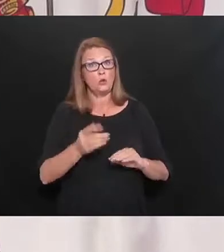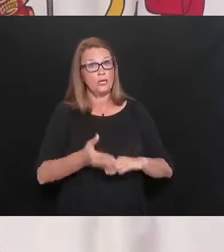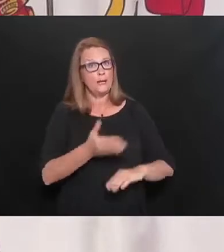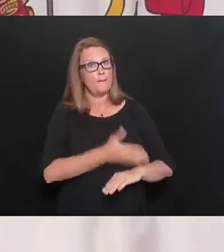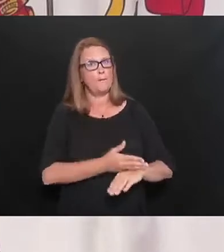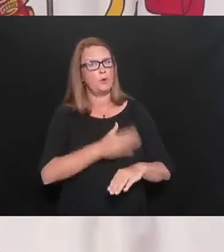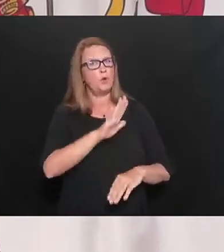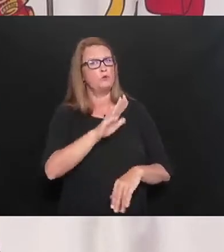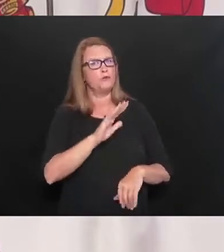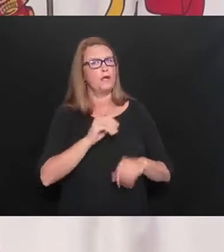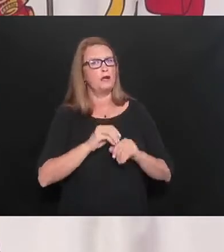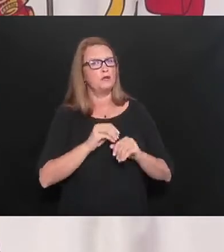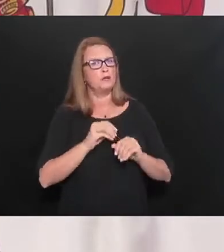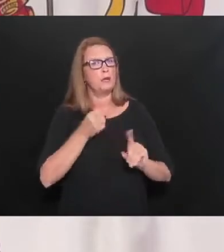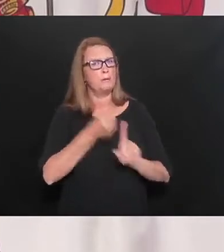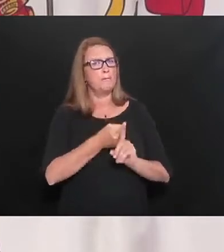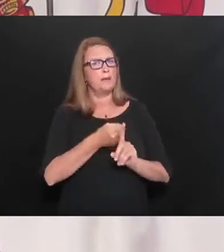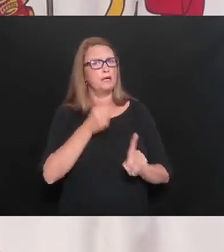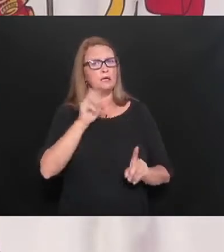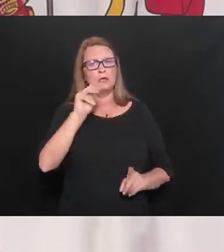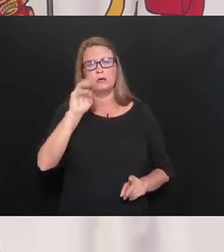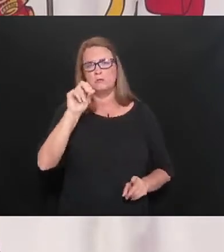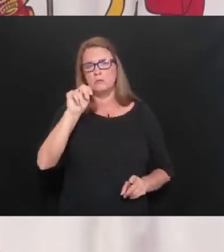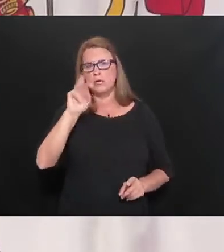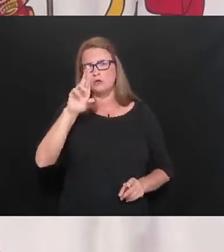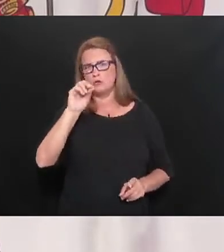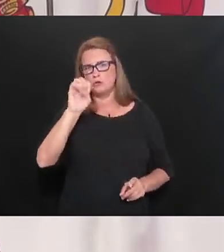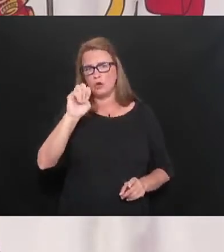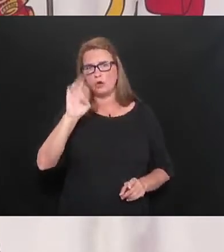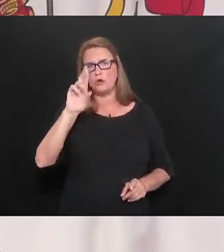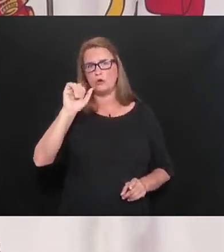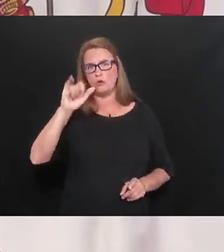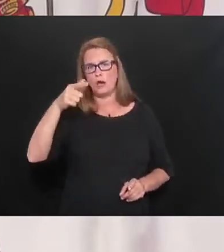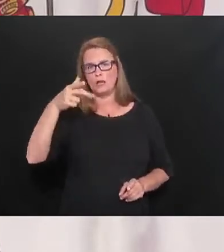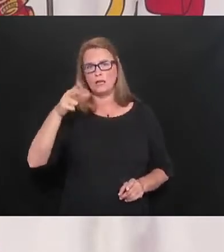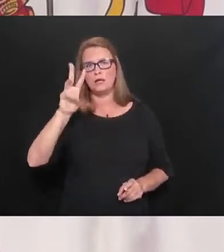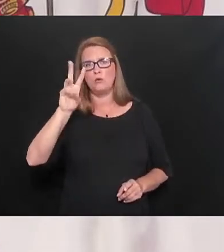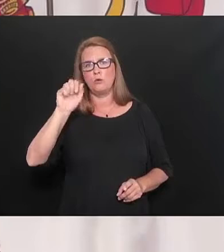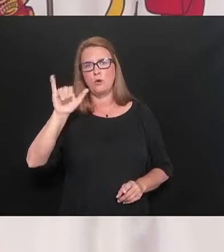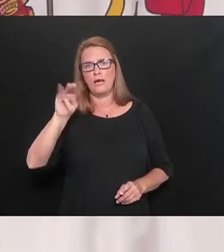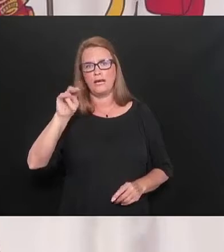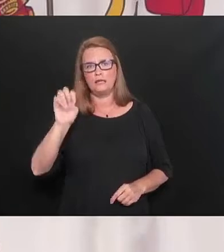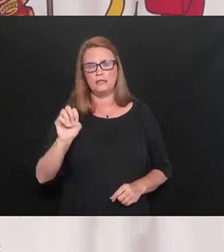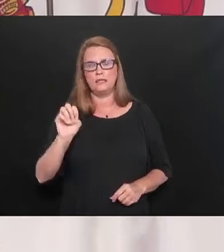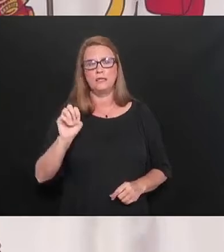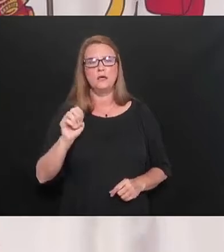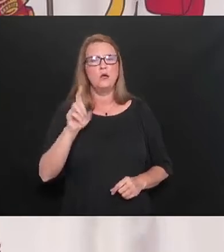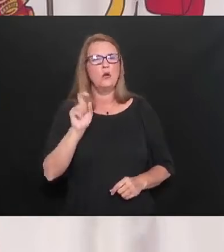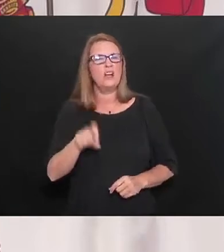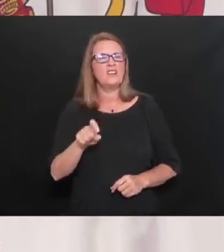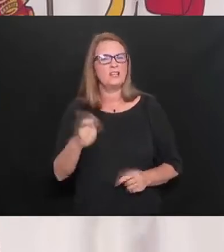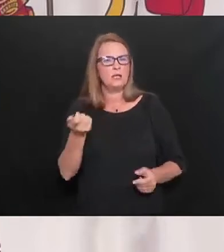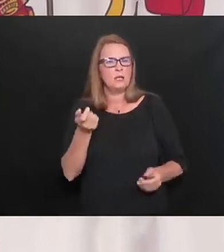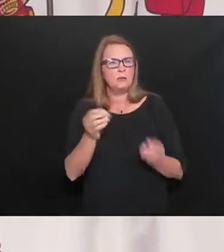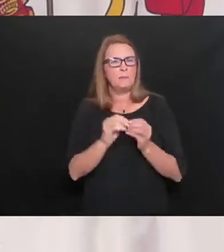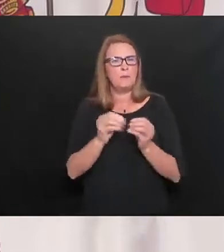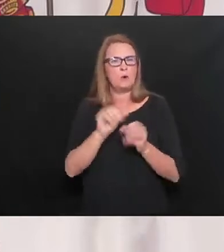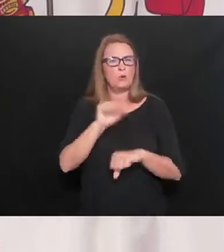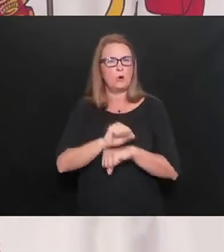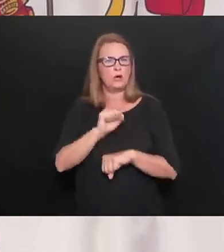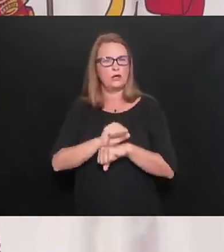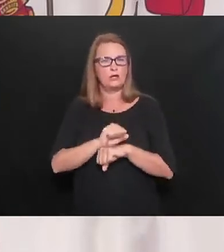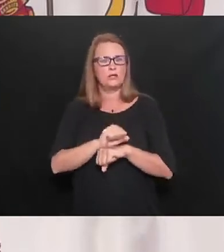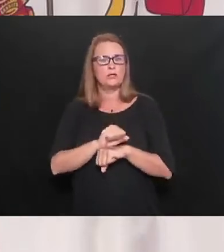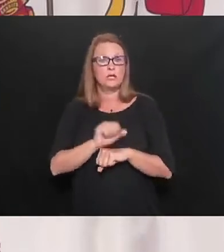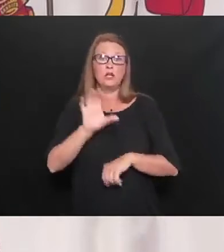job. But Monroe, Raleigh, and Wayne counties have these, and we've got to do a little bit more work there, but really the